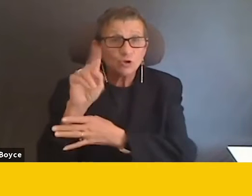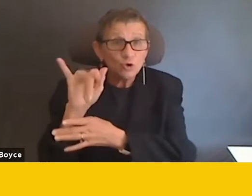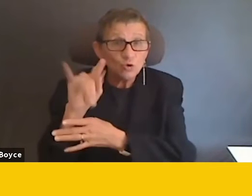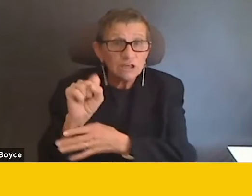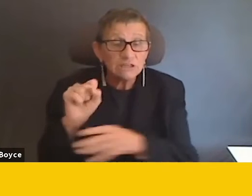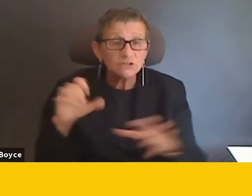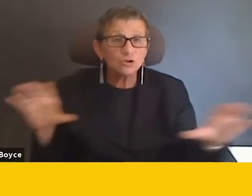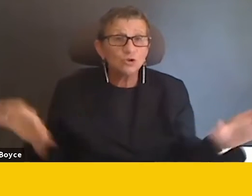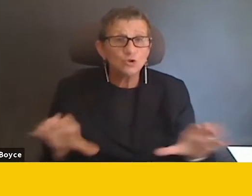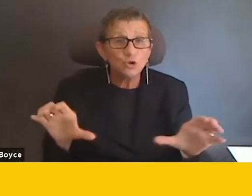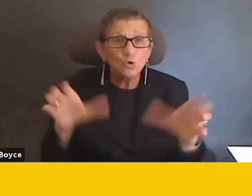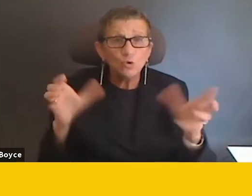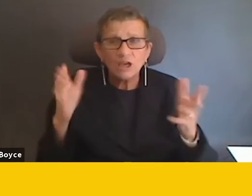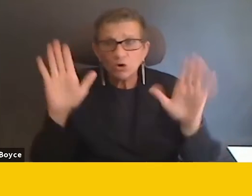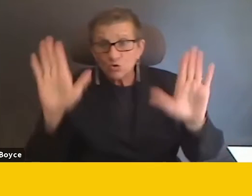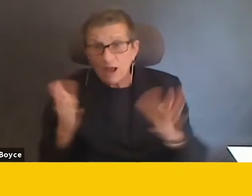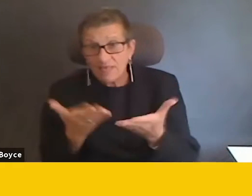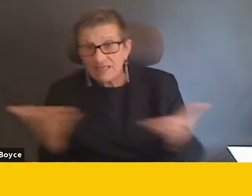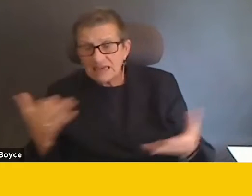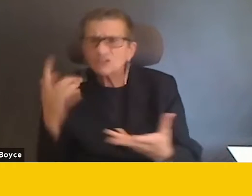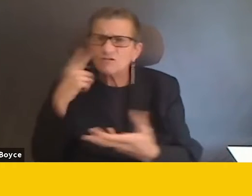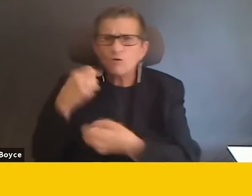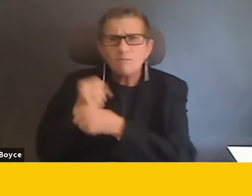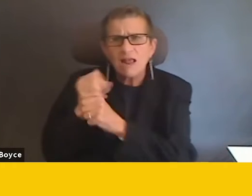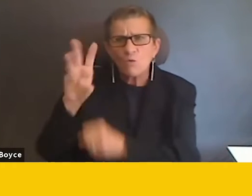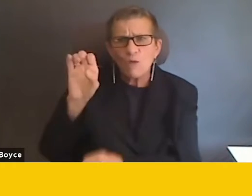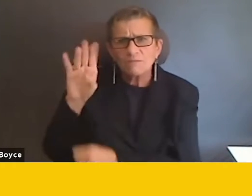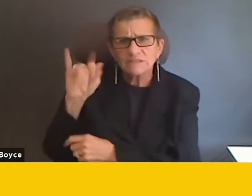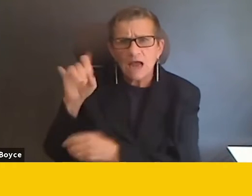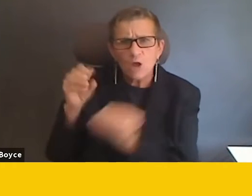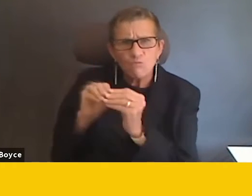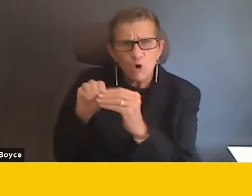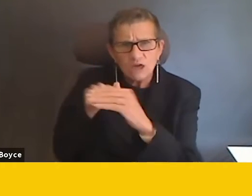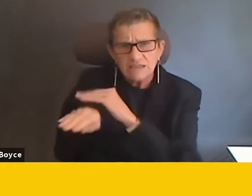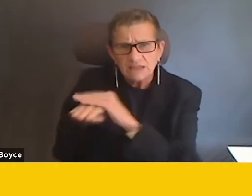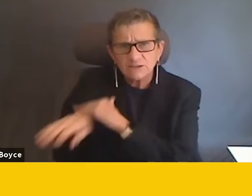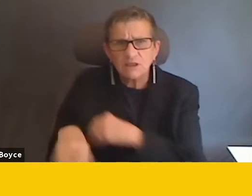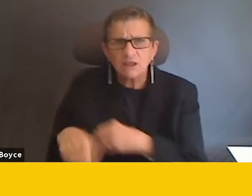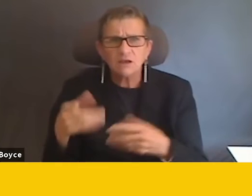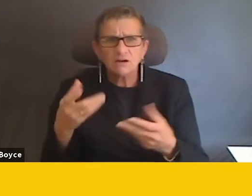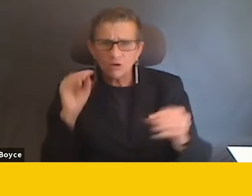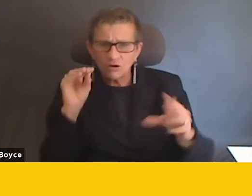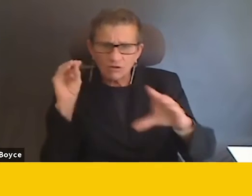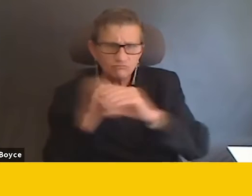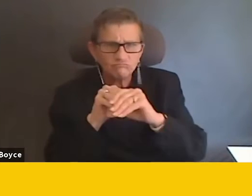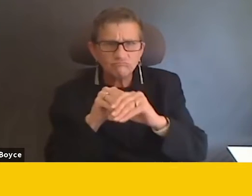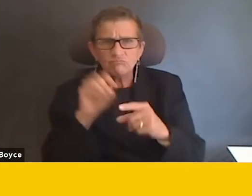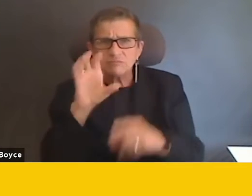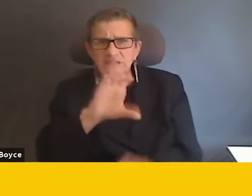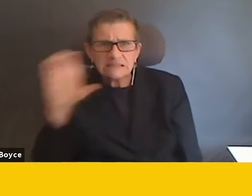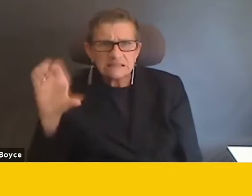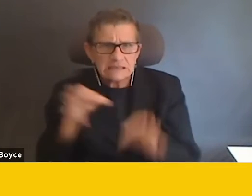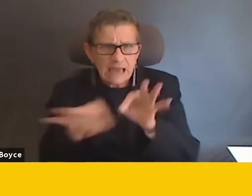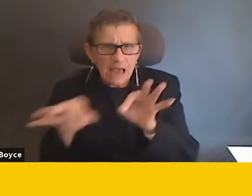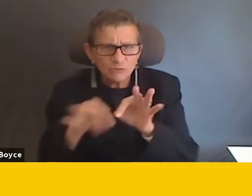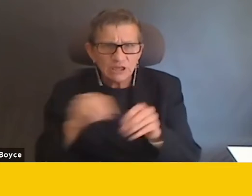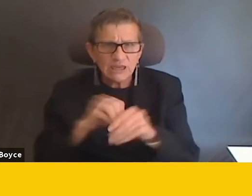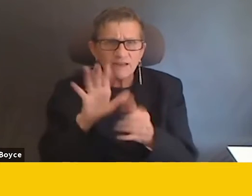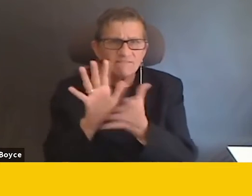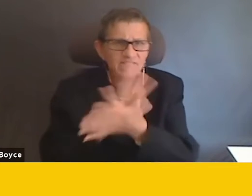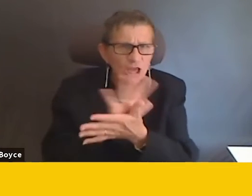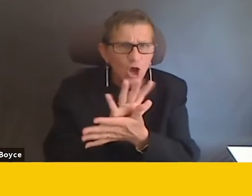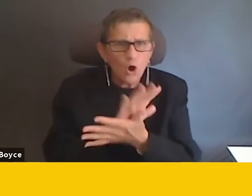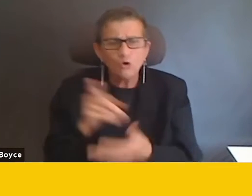doing great things to make their websites more accessible. They're building in closed caption into their videos. You're